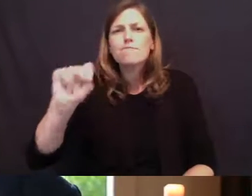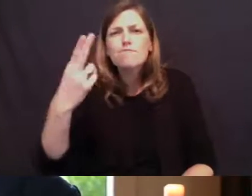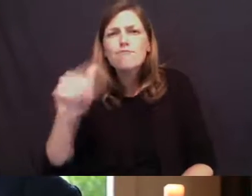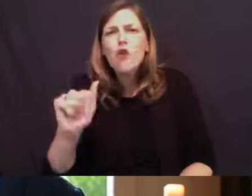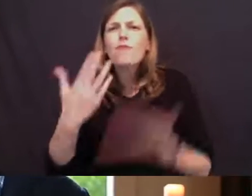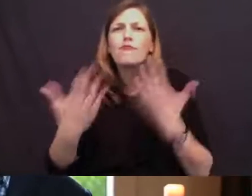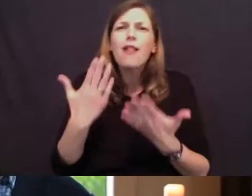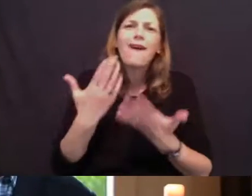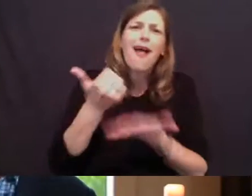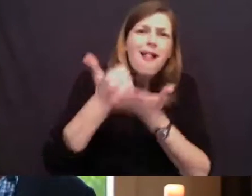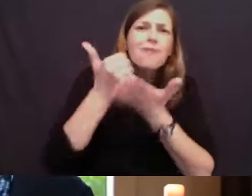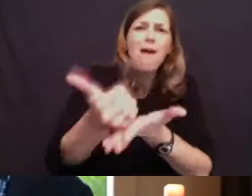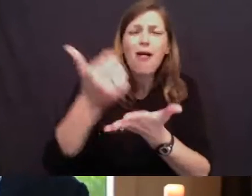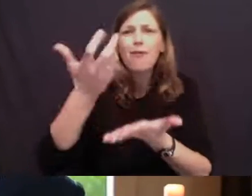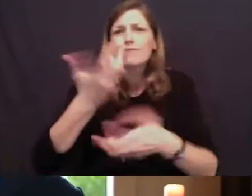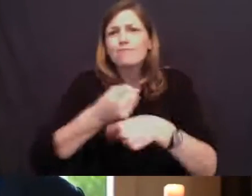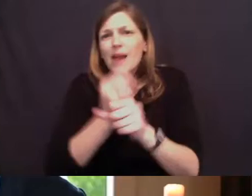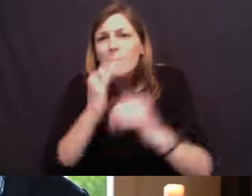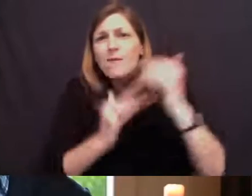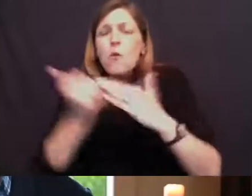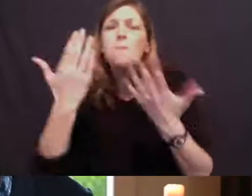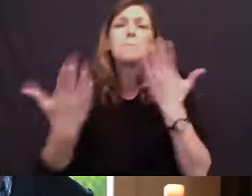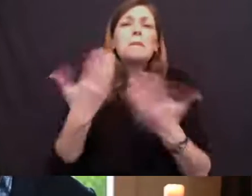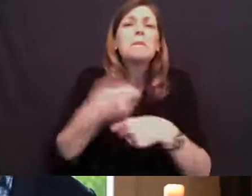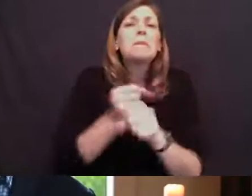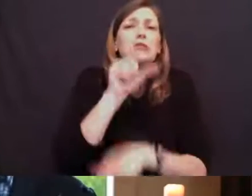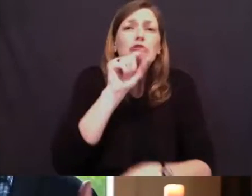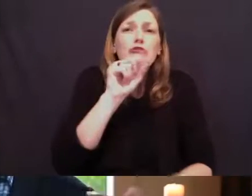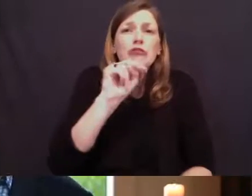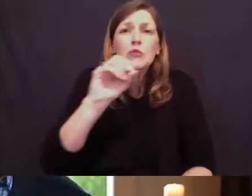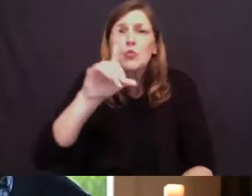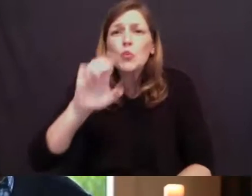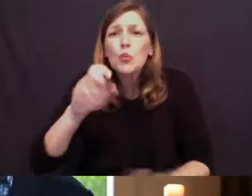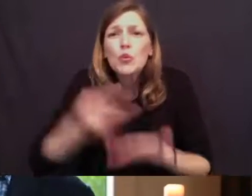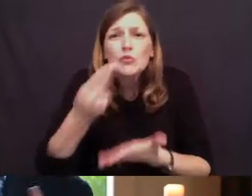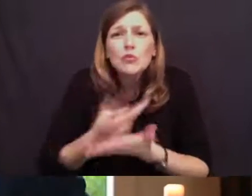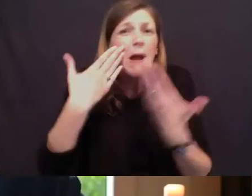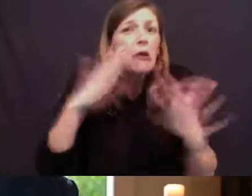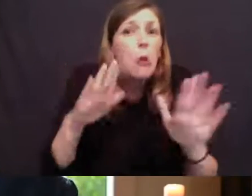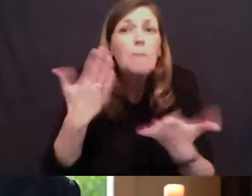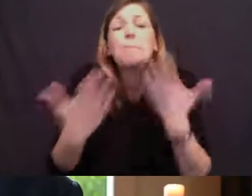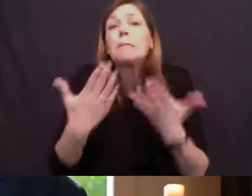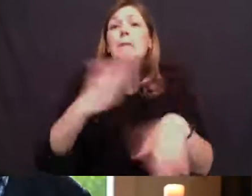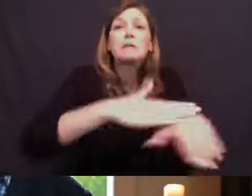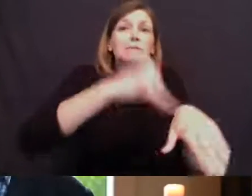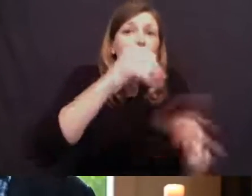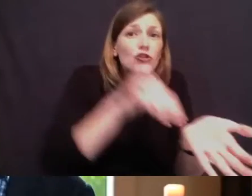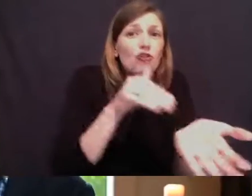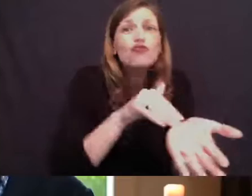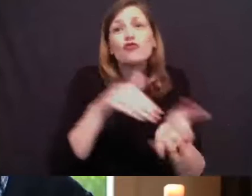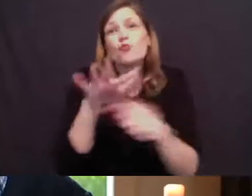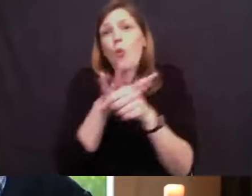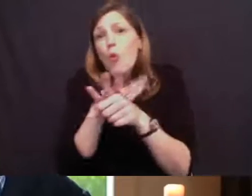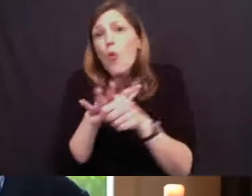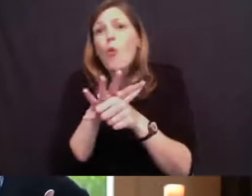him comfortable. You know, maybe even made him chicken noodle soup. I don't know. But maybe they even called the doctors and tried all the local remedies to deal with it. But what